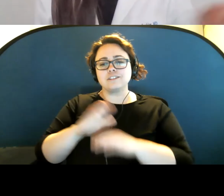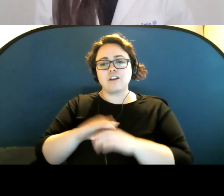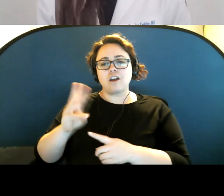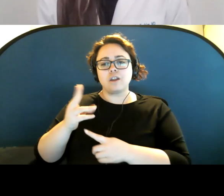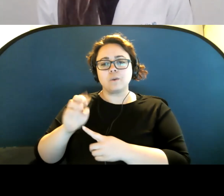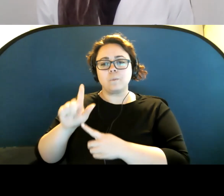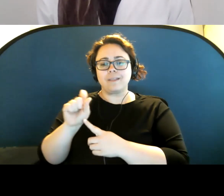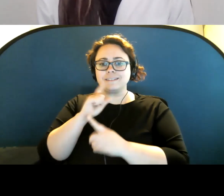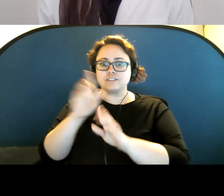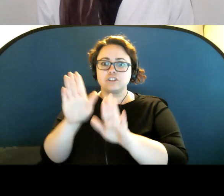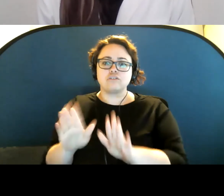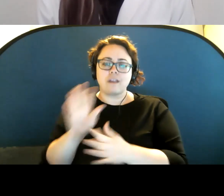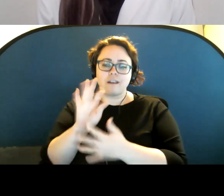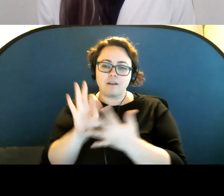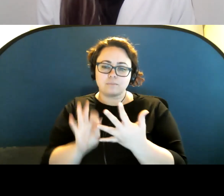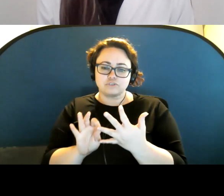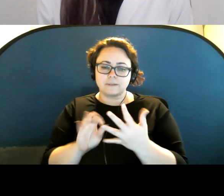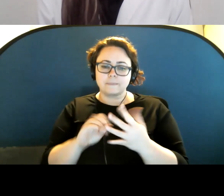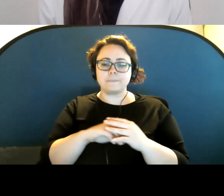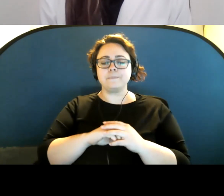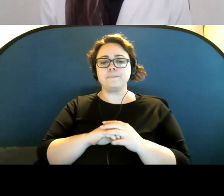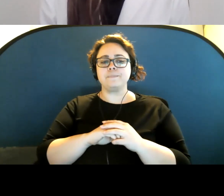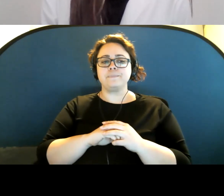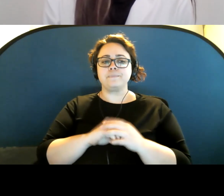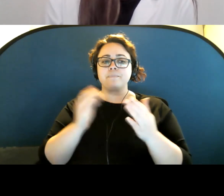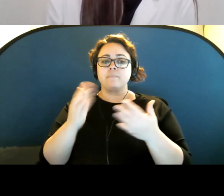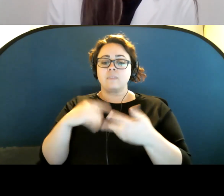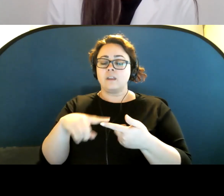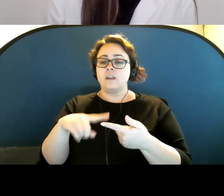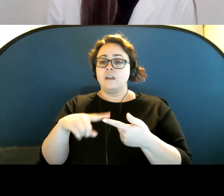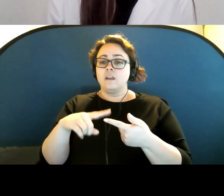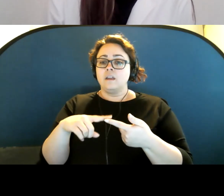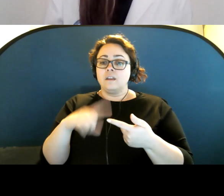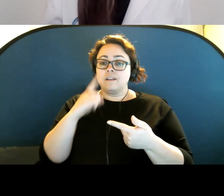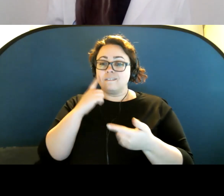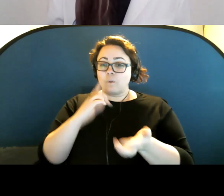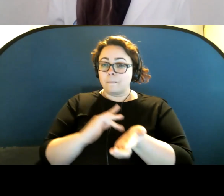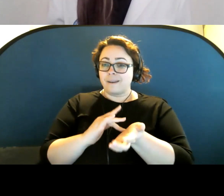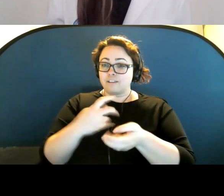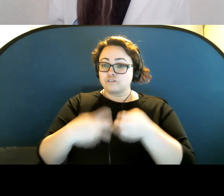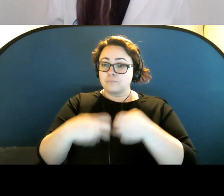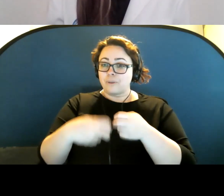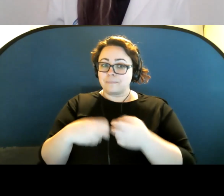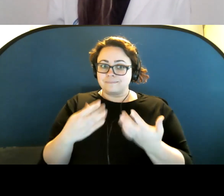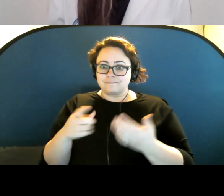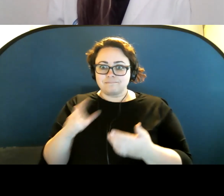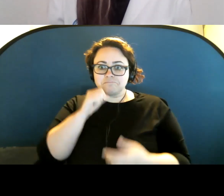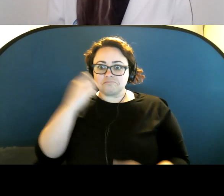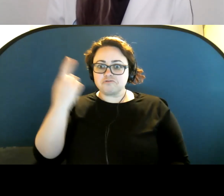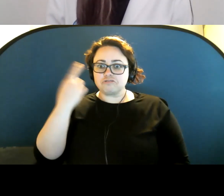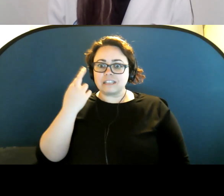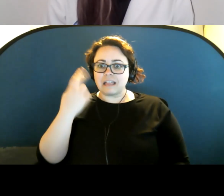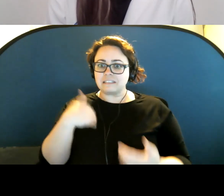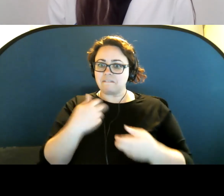Excuse me. So for medication problems, you might not even know that there are medicine problems, but they